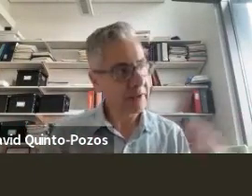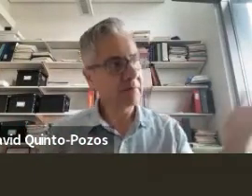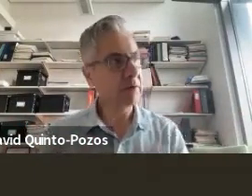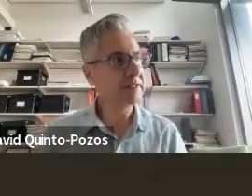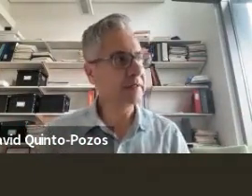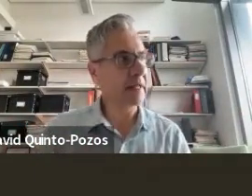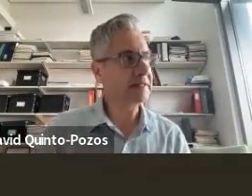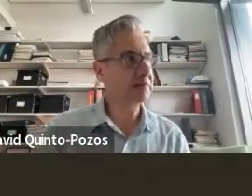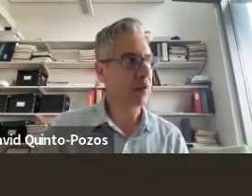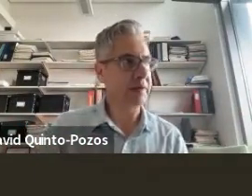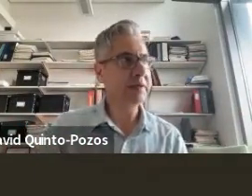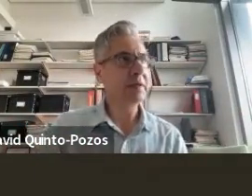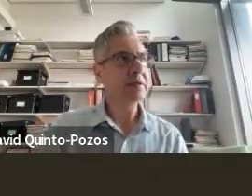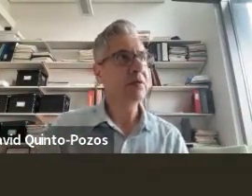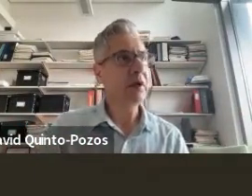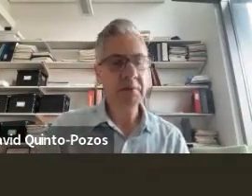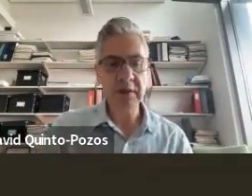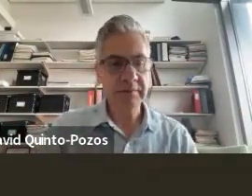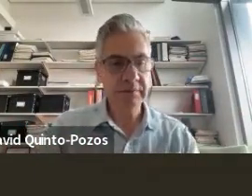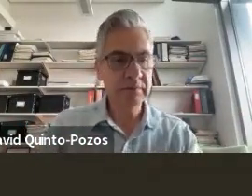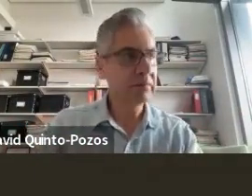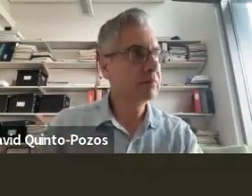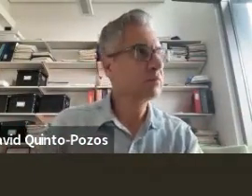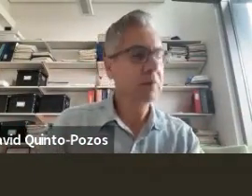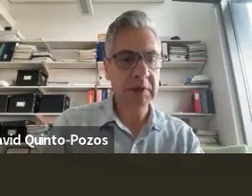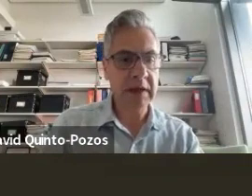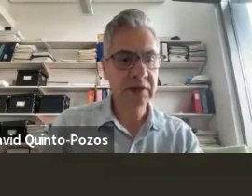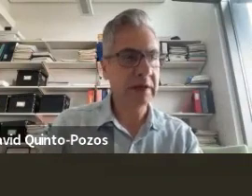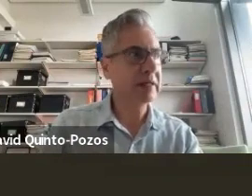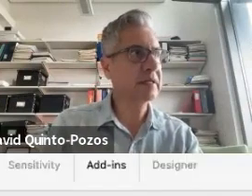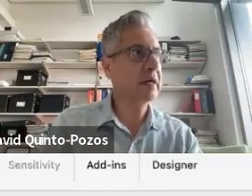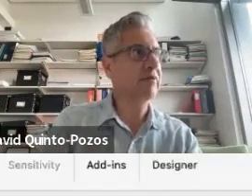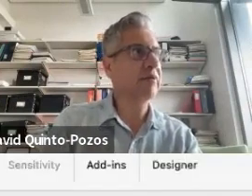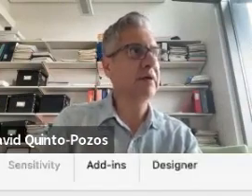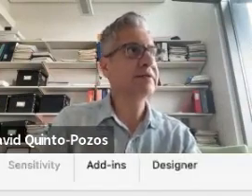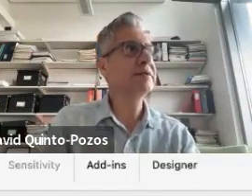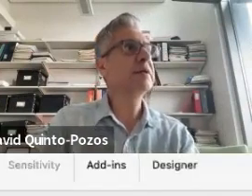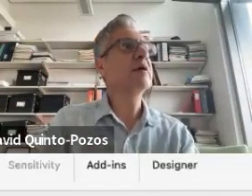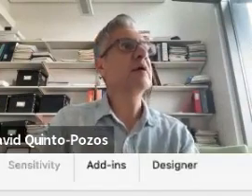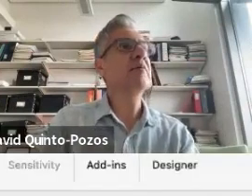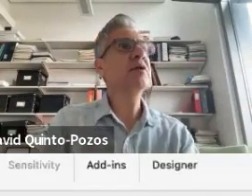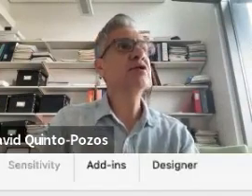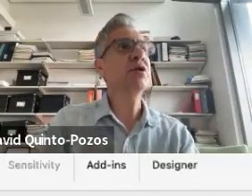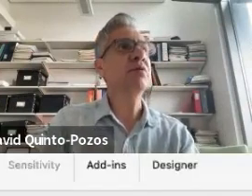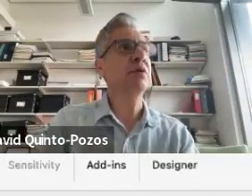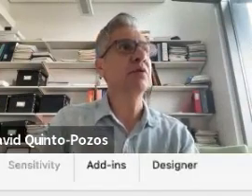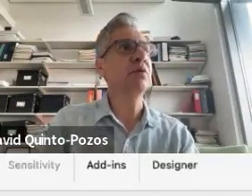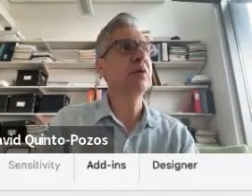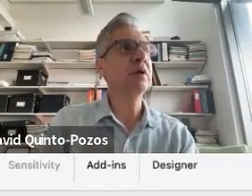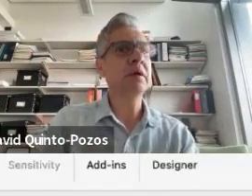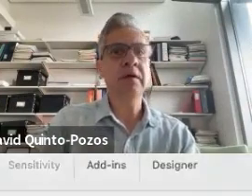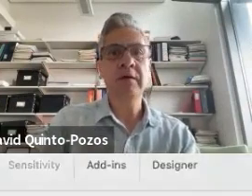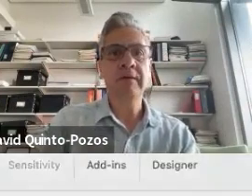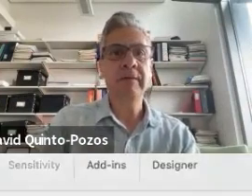And I think I've already said the last point. So I'm gonna actually exit out of this, and I'm gonna show